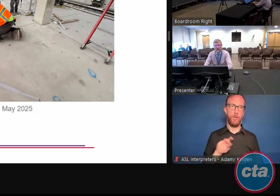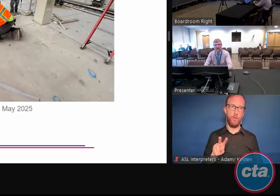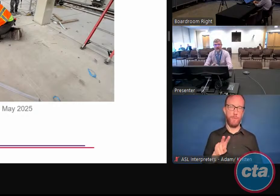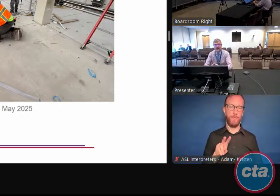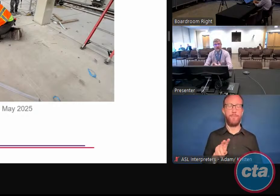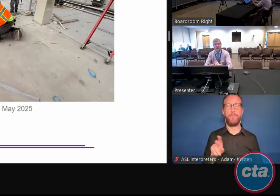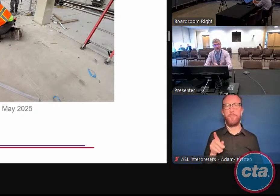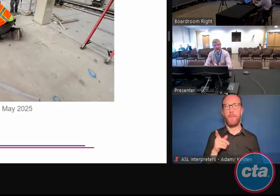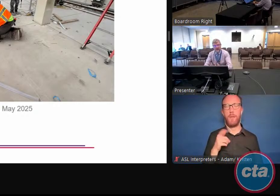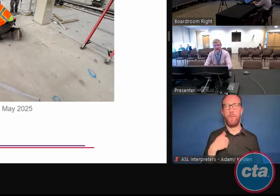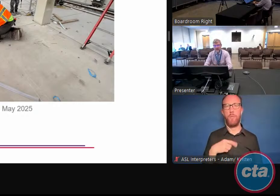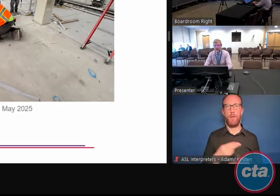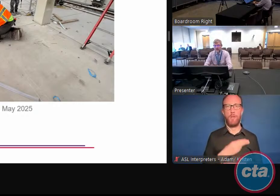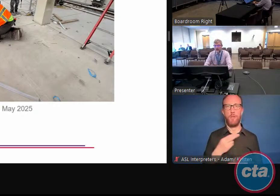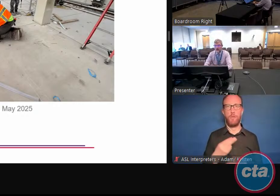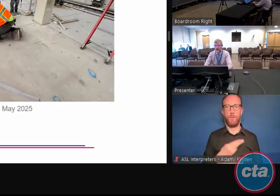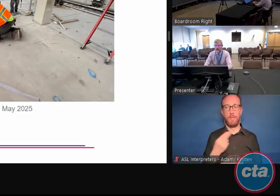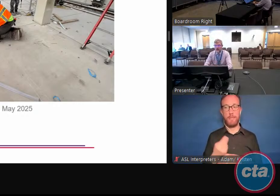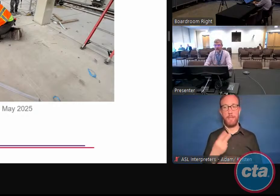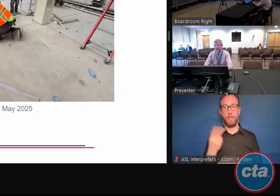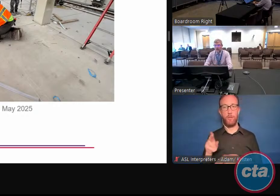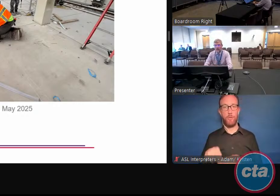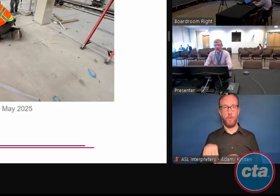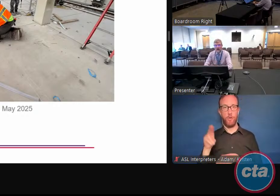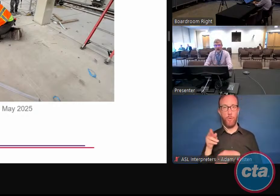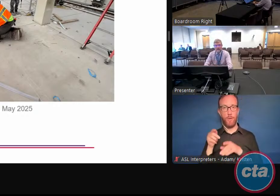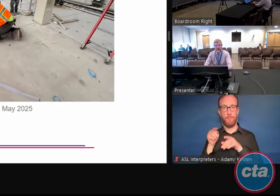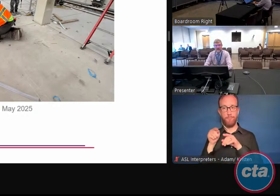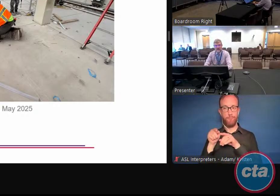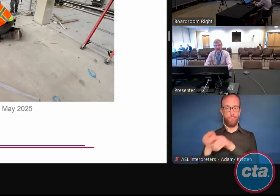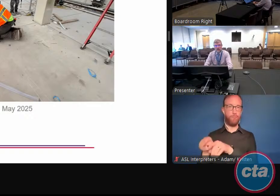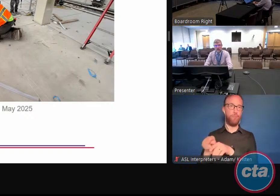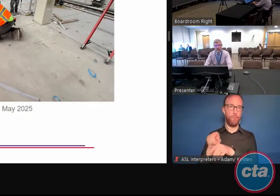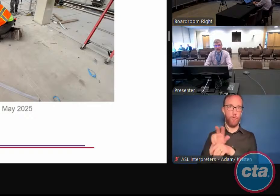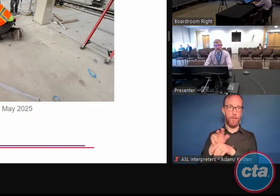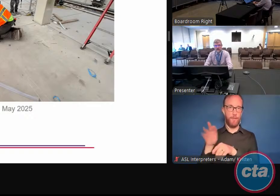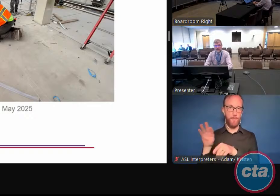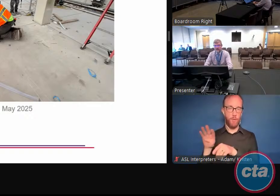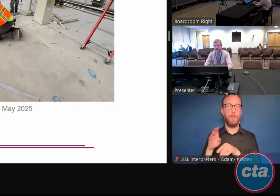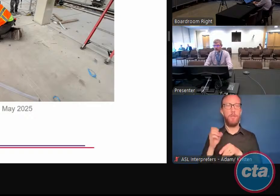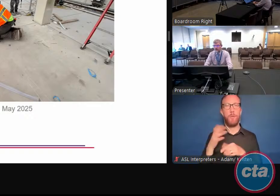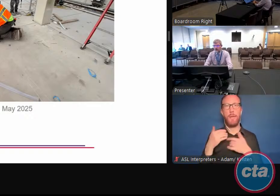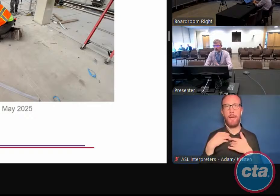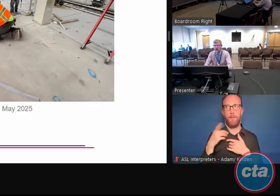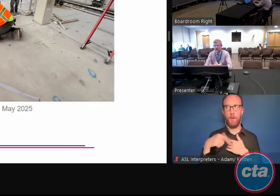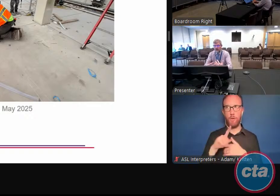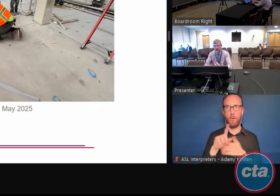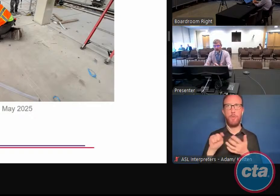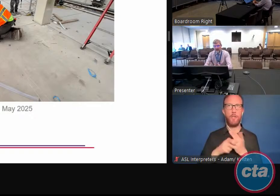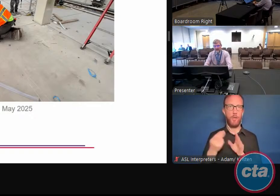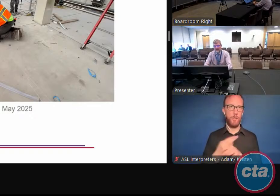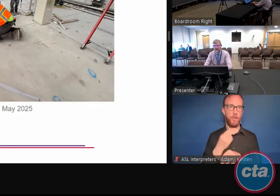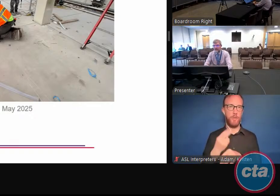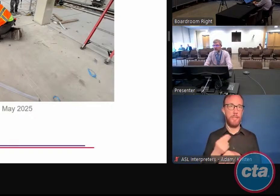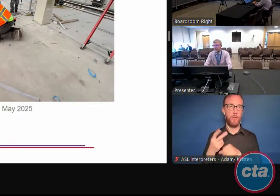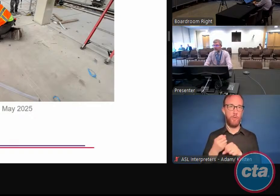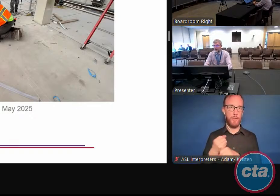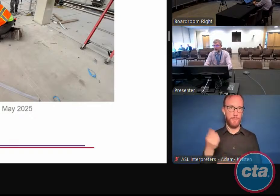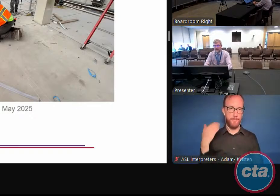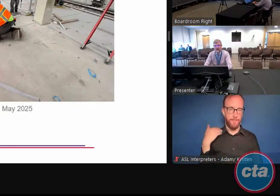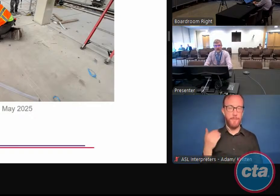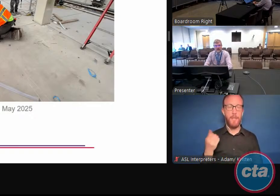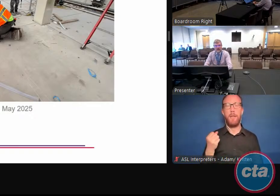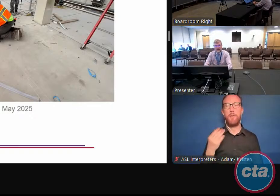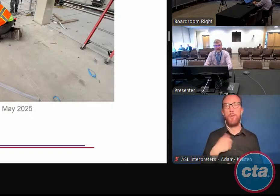are currently running on the 2 northbound tracks, which we call 3 and 4. And so we put those in service 2 years ago. So we are in the process of finishing up that